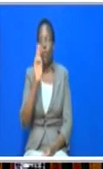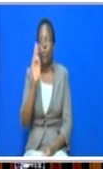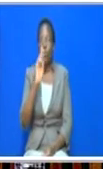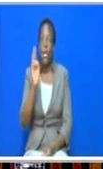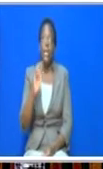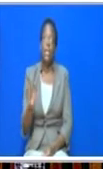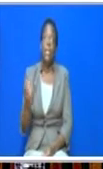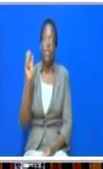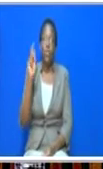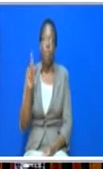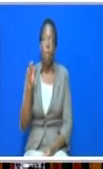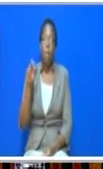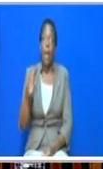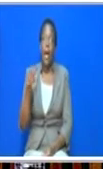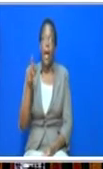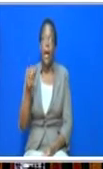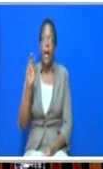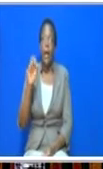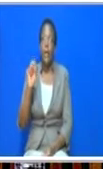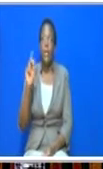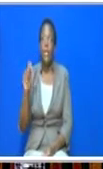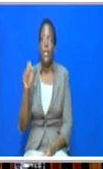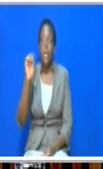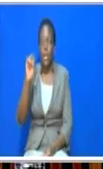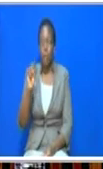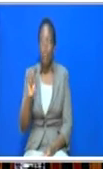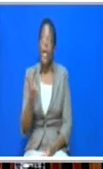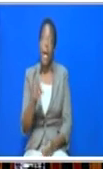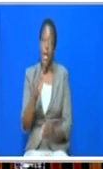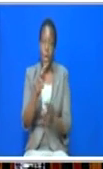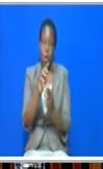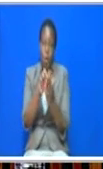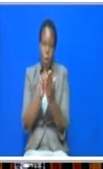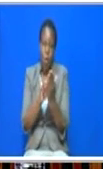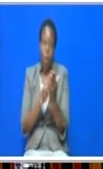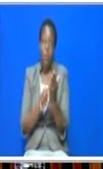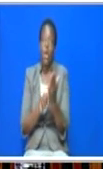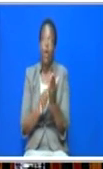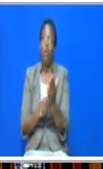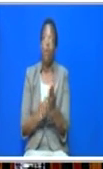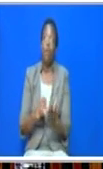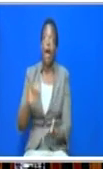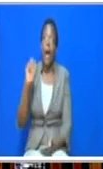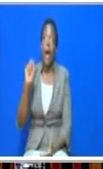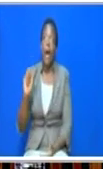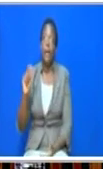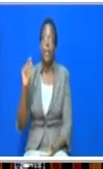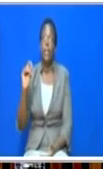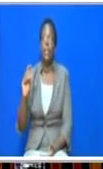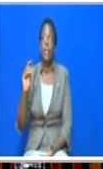comparative adjectives. You've looked at order of adjectives. You have seen how adjectives can be